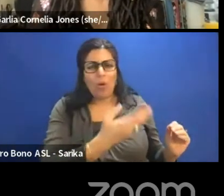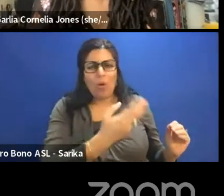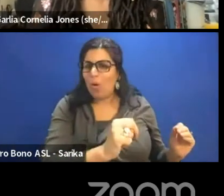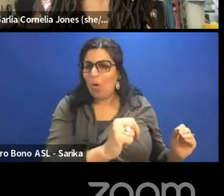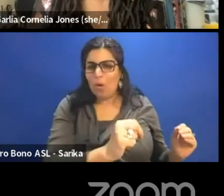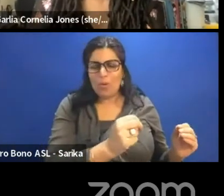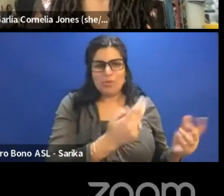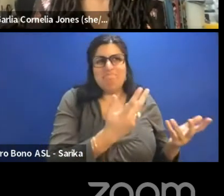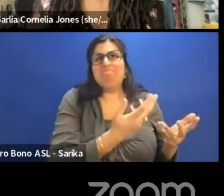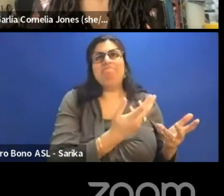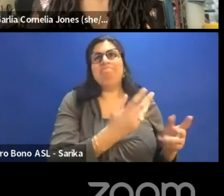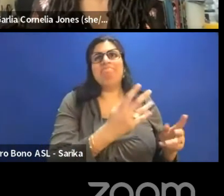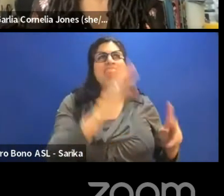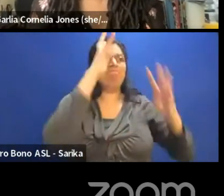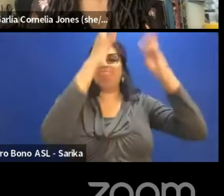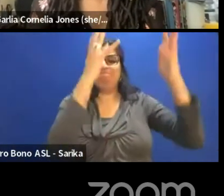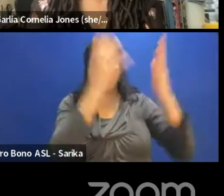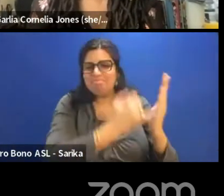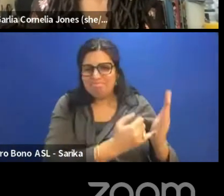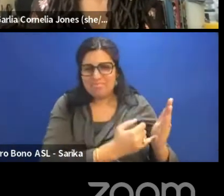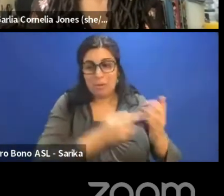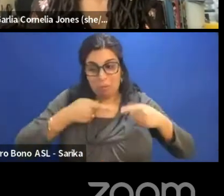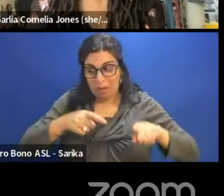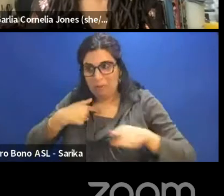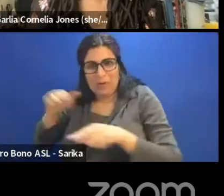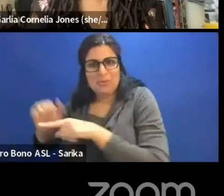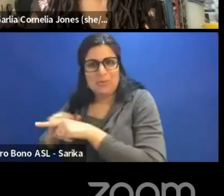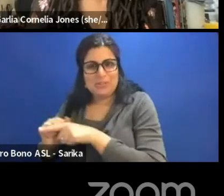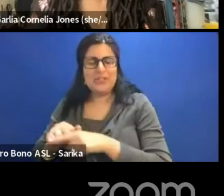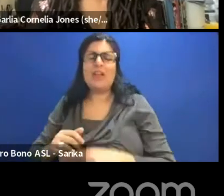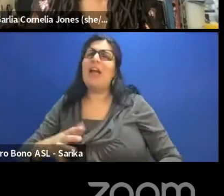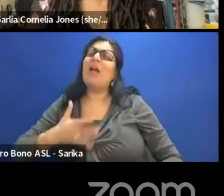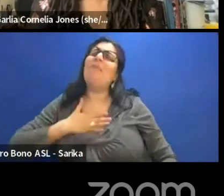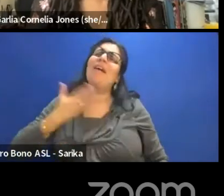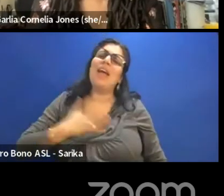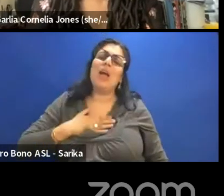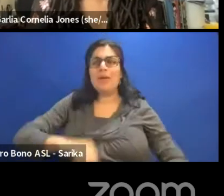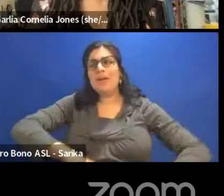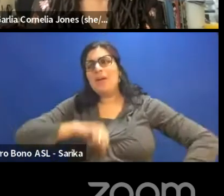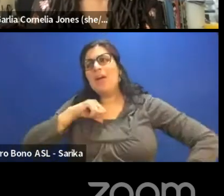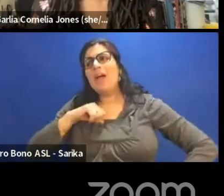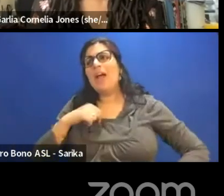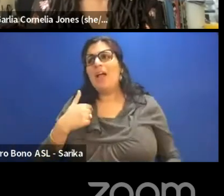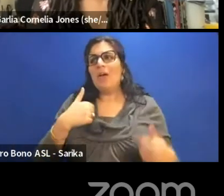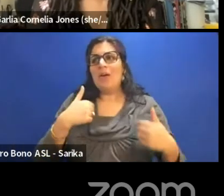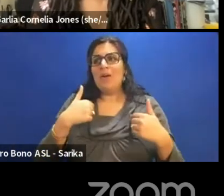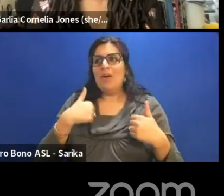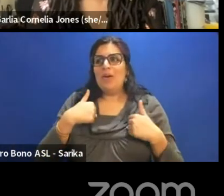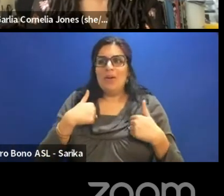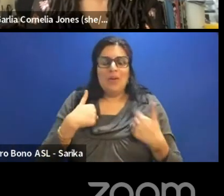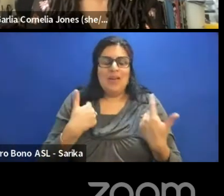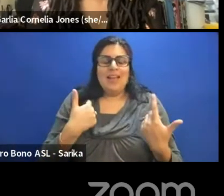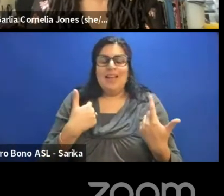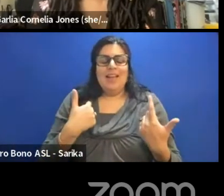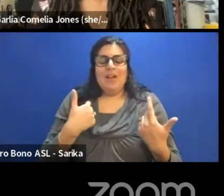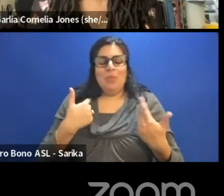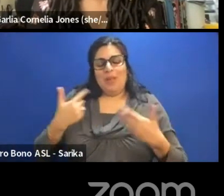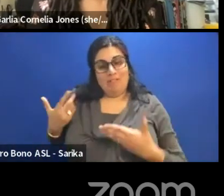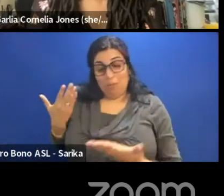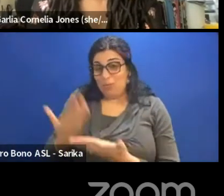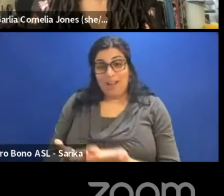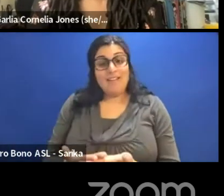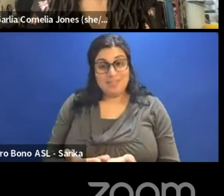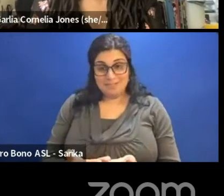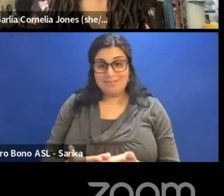the rehearsal process. So I'm like really happy and proud that we have got to that portion of kind of where we are